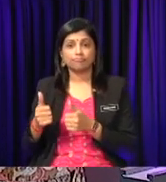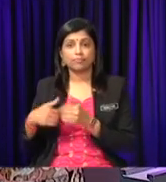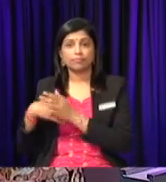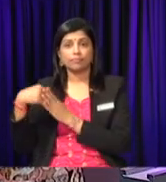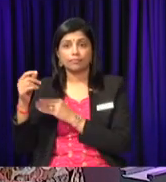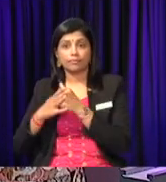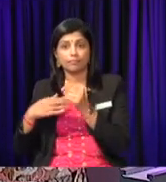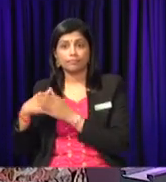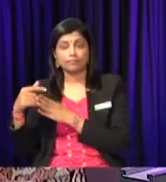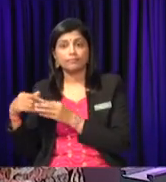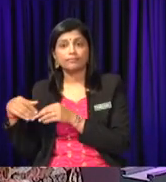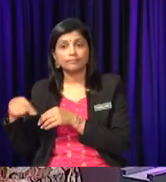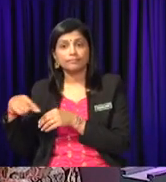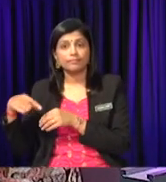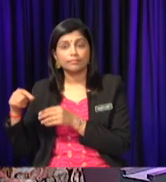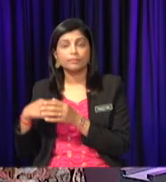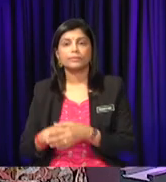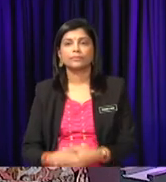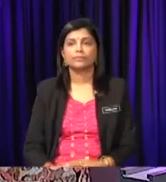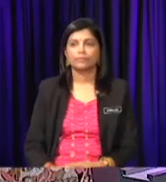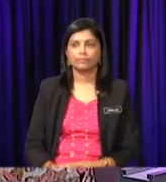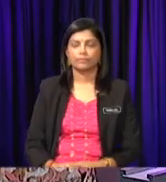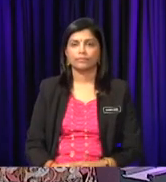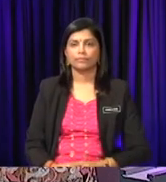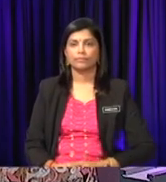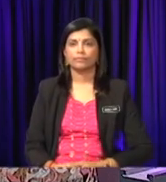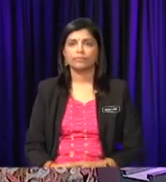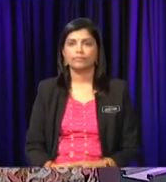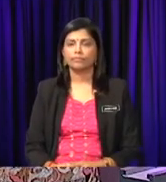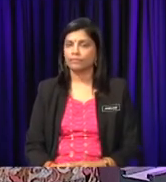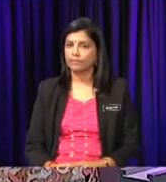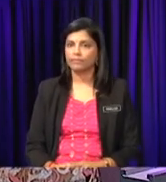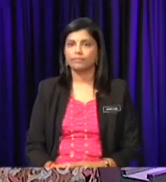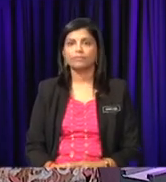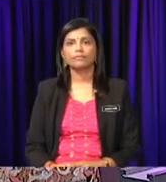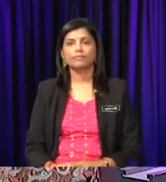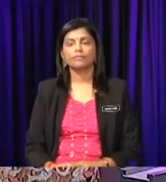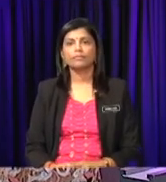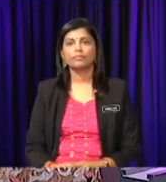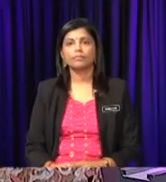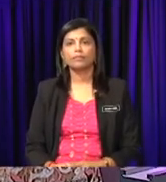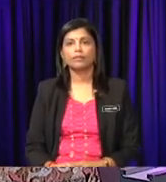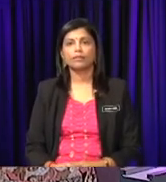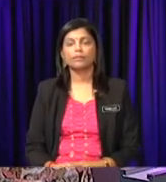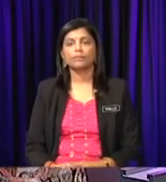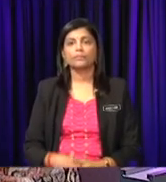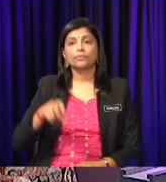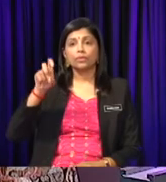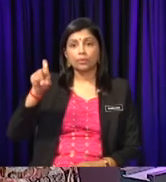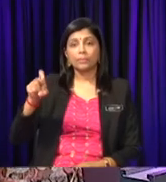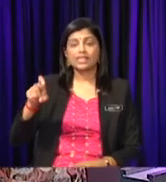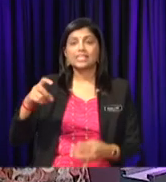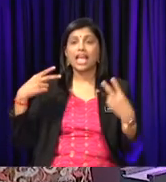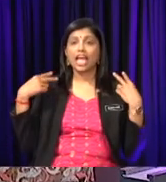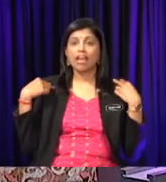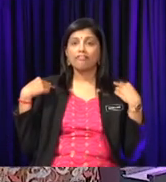discussion part three, which I will talk more on later, you need to show the natural flow of discussion,